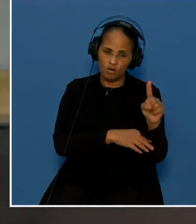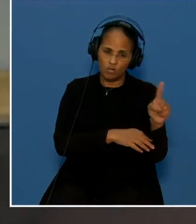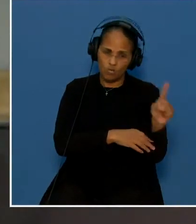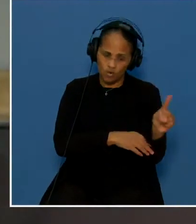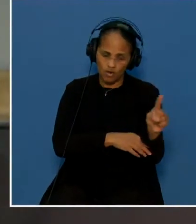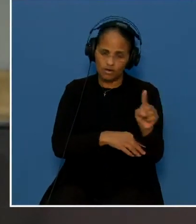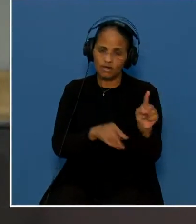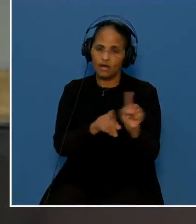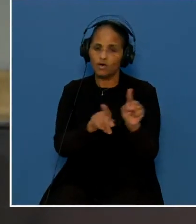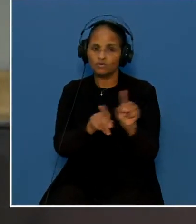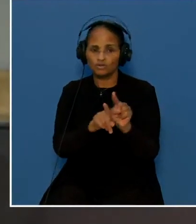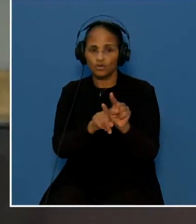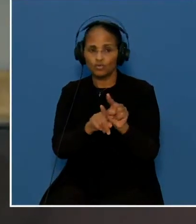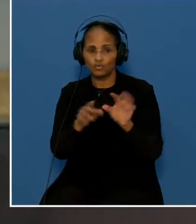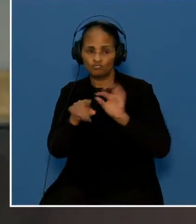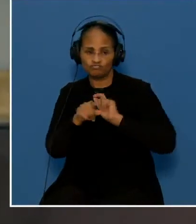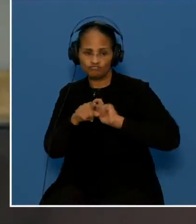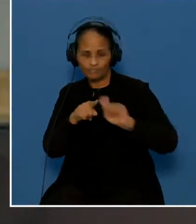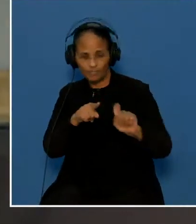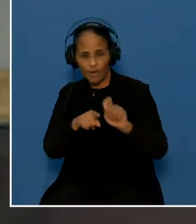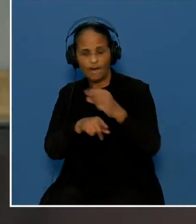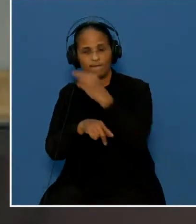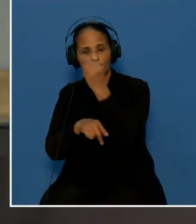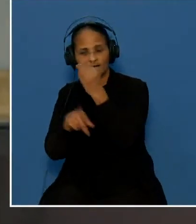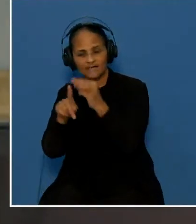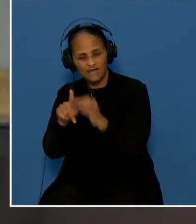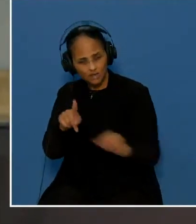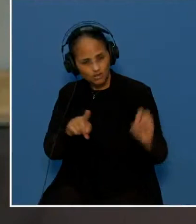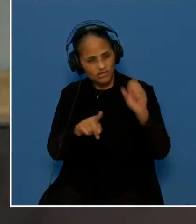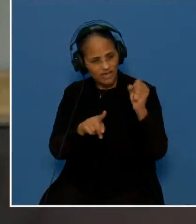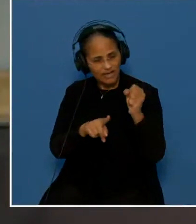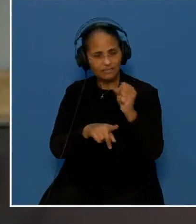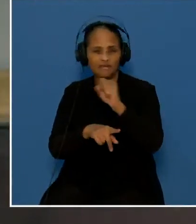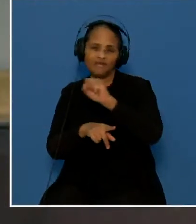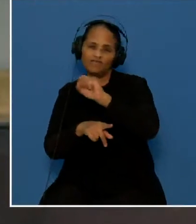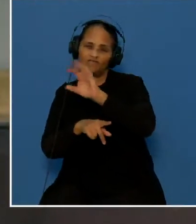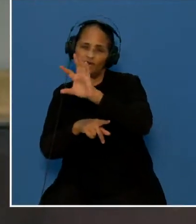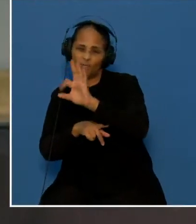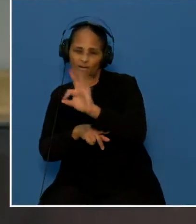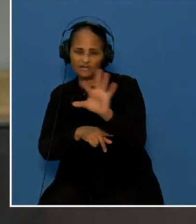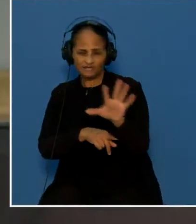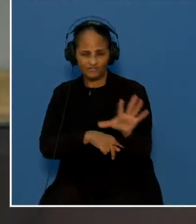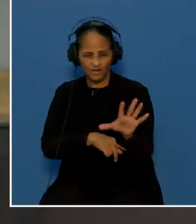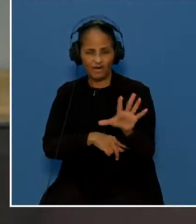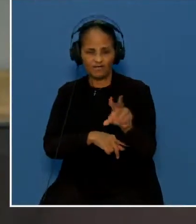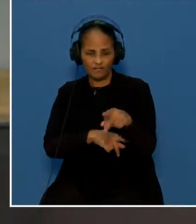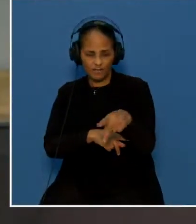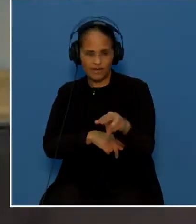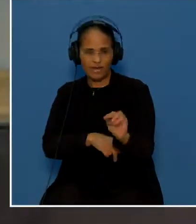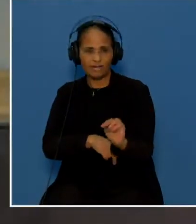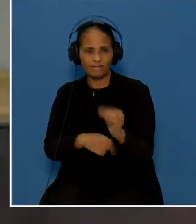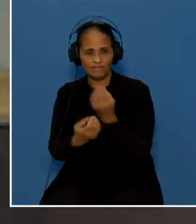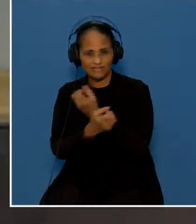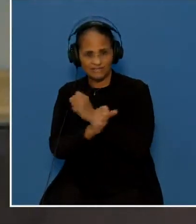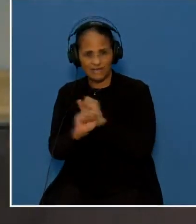543-1111, and the line is open Monday to Saturday from 5 to 9 p.m. Be safe, Bermuda. Thank you.